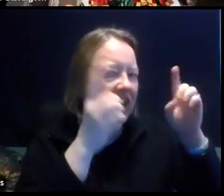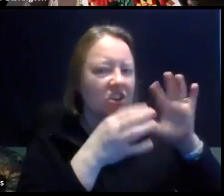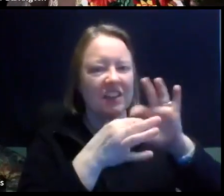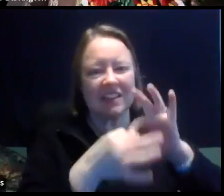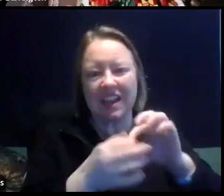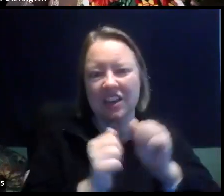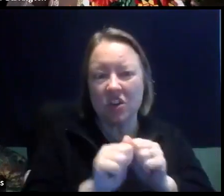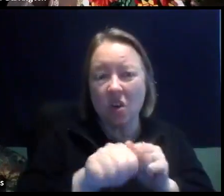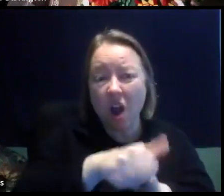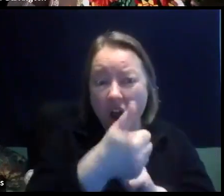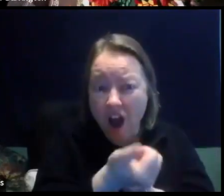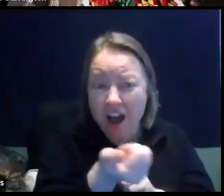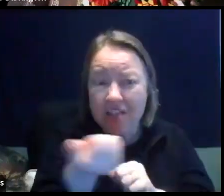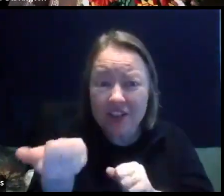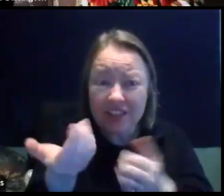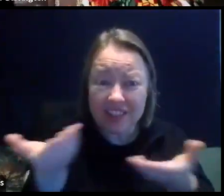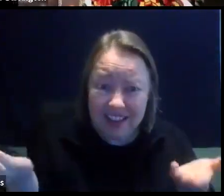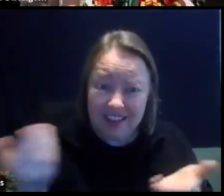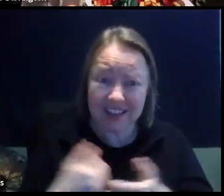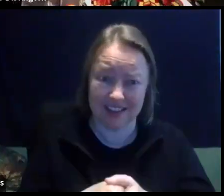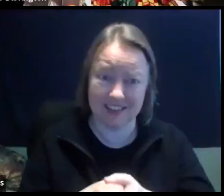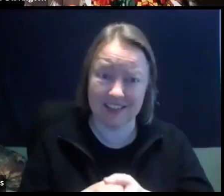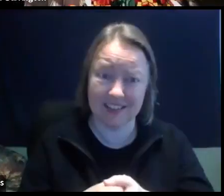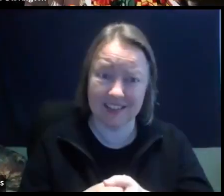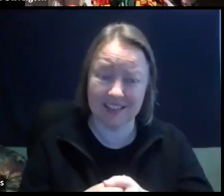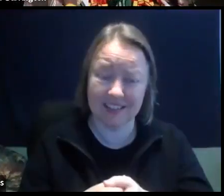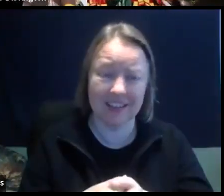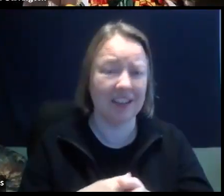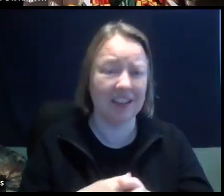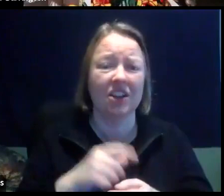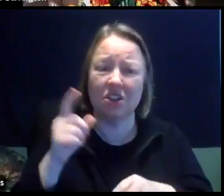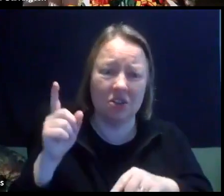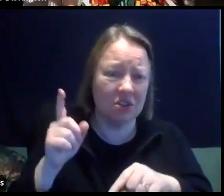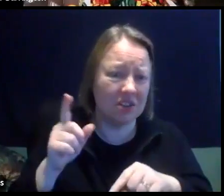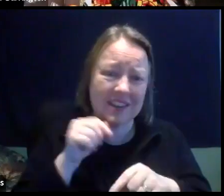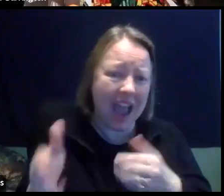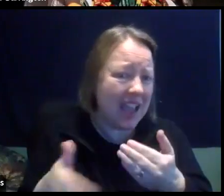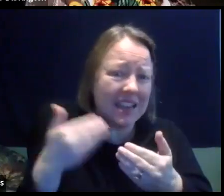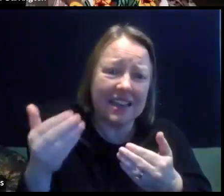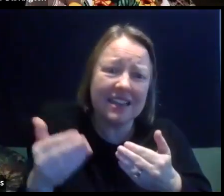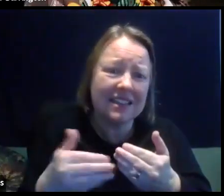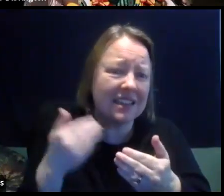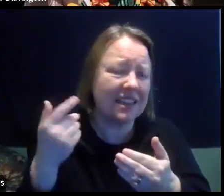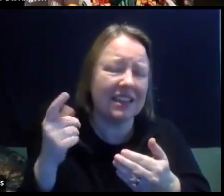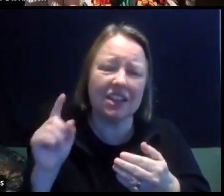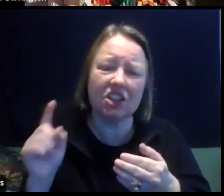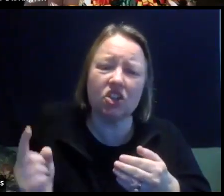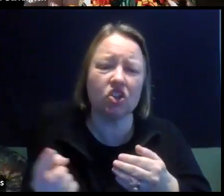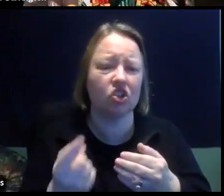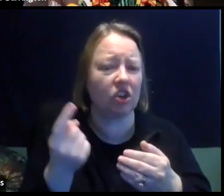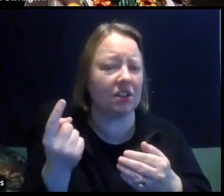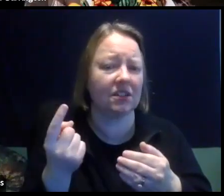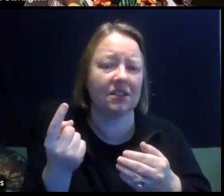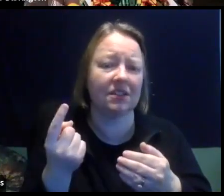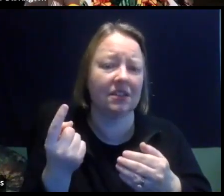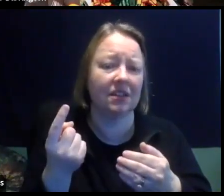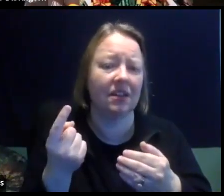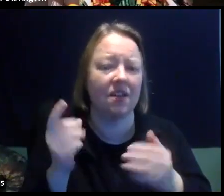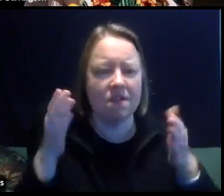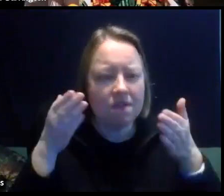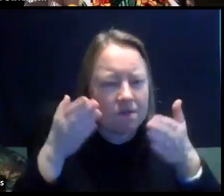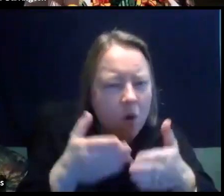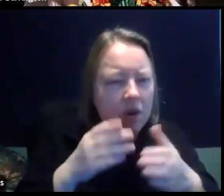all those other things. You no longer get the convenience of stratifying the conversation to something